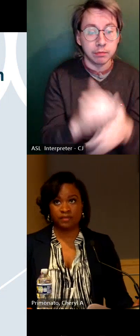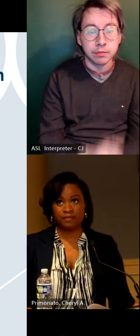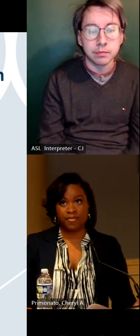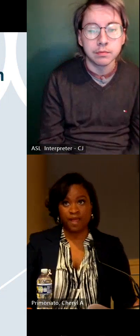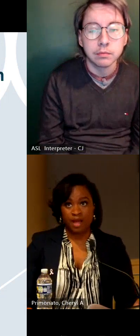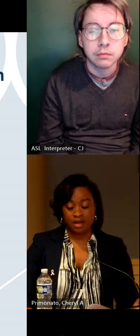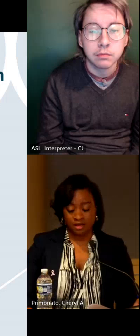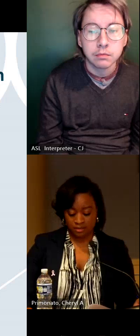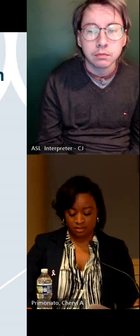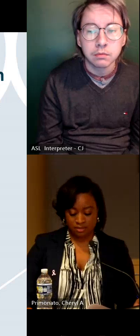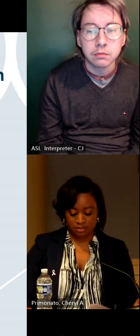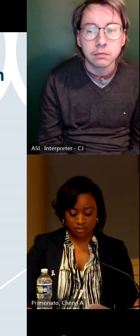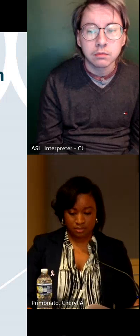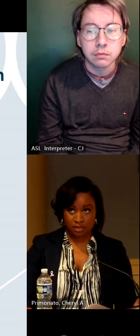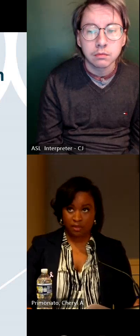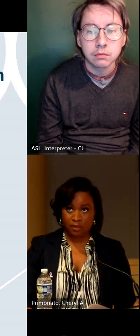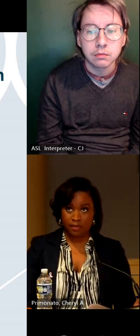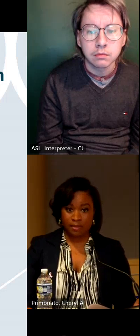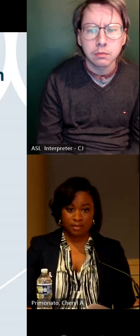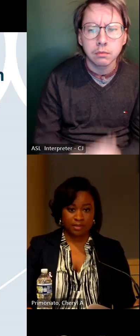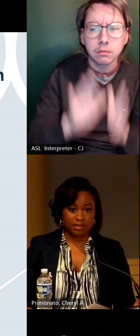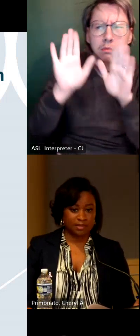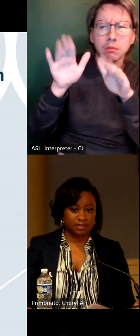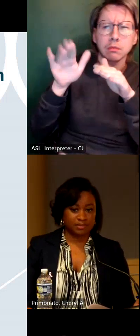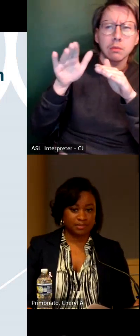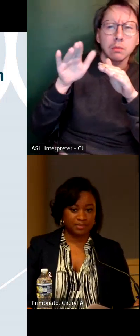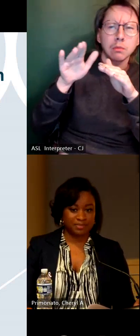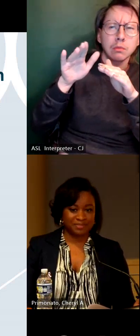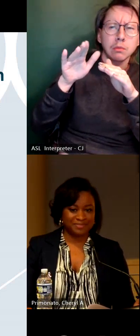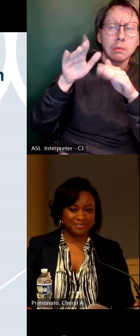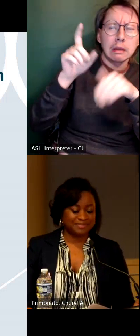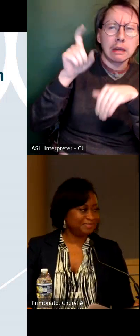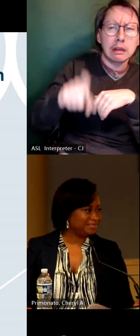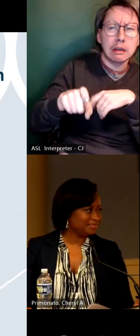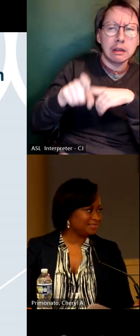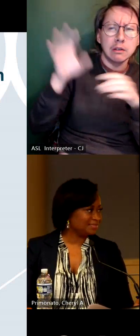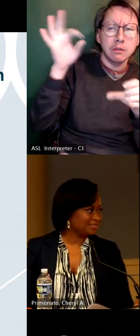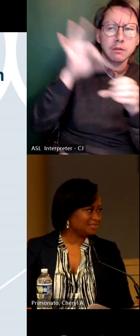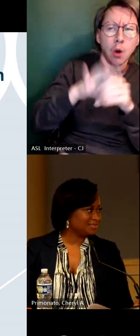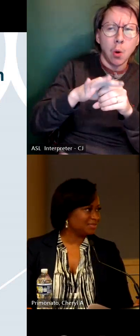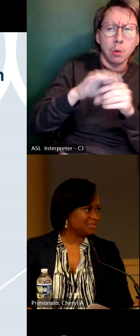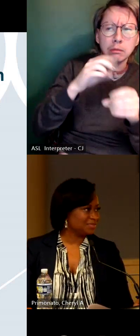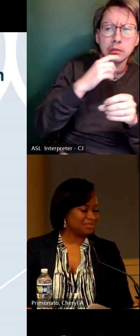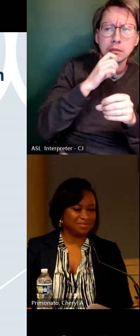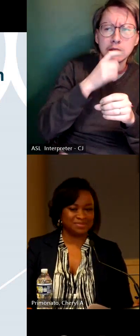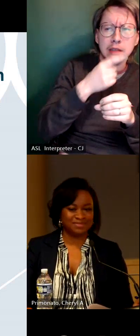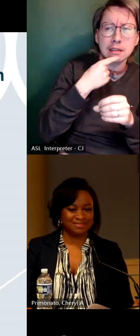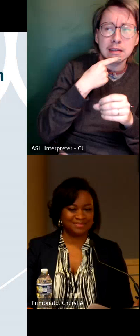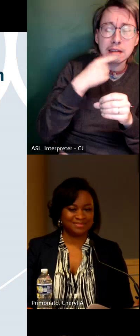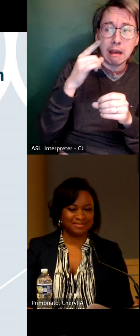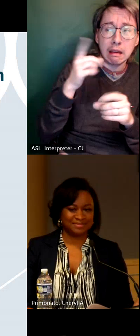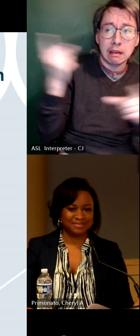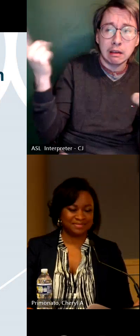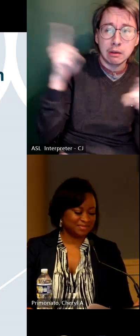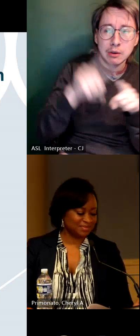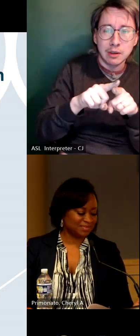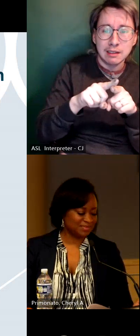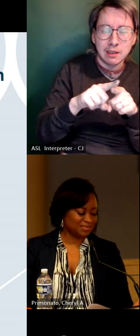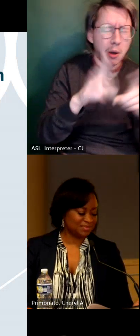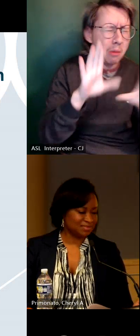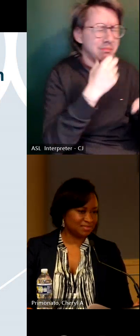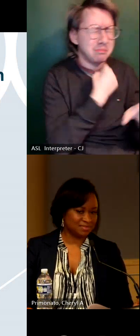It can, I think you have to vote. We didn't call the ayes. Sorry. Oh, sorry. Think you, yeah, it's okay. All No in worries, no favor,